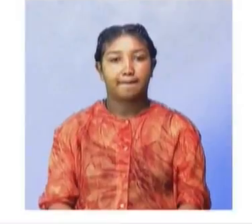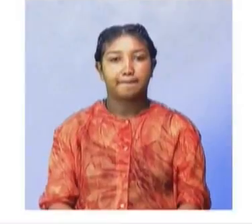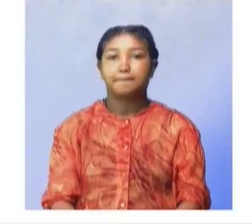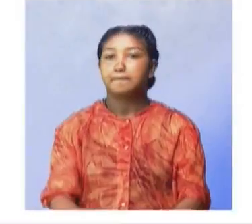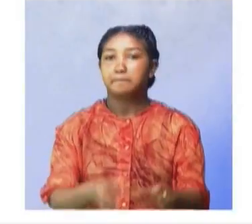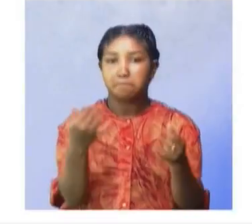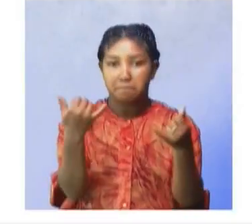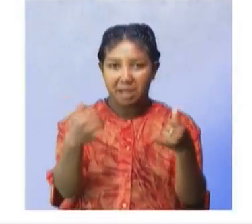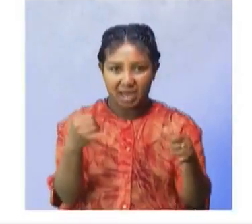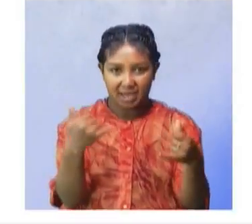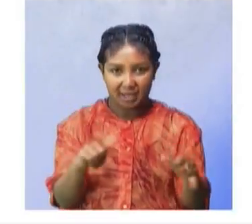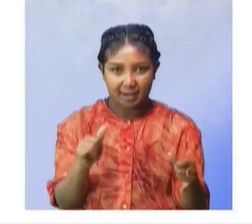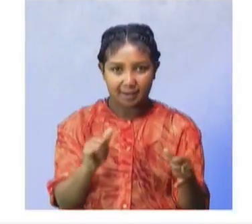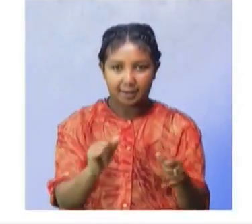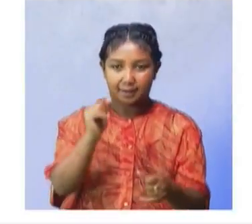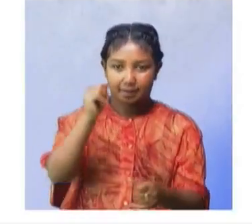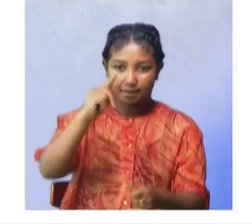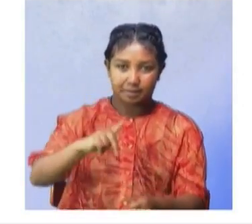played.